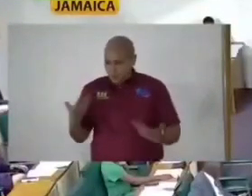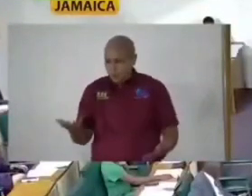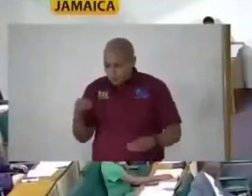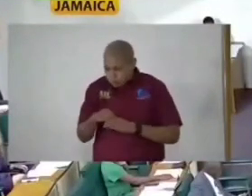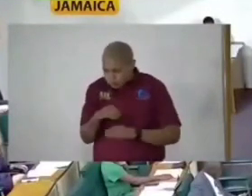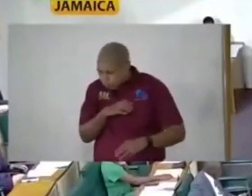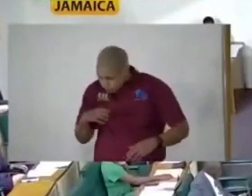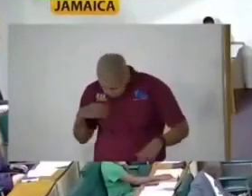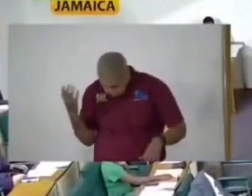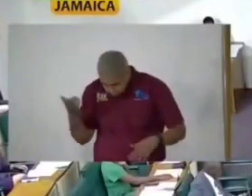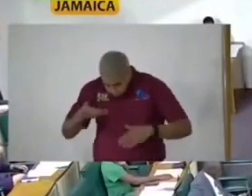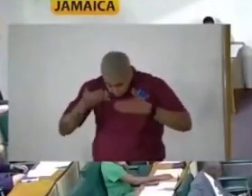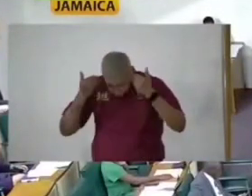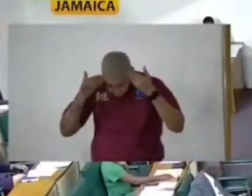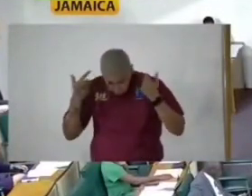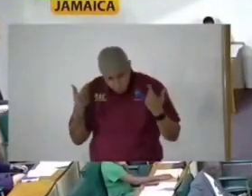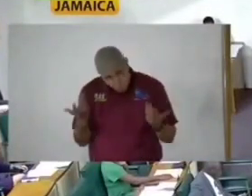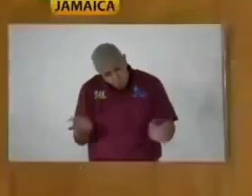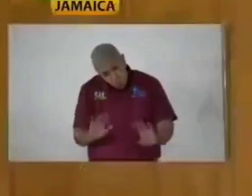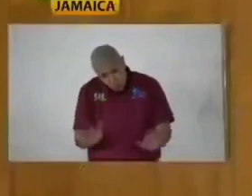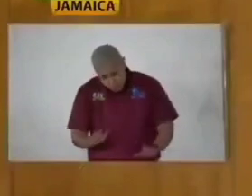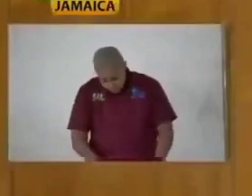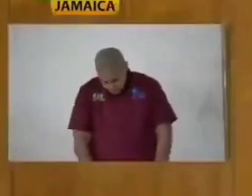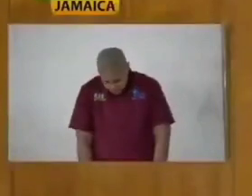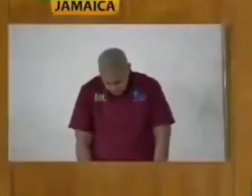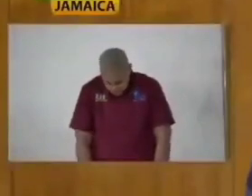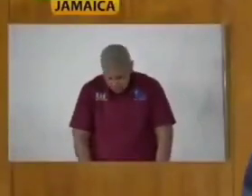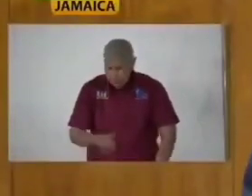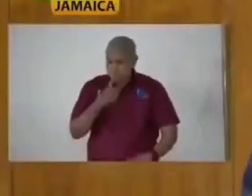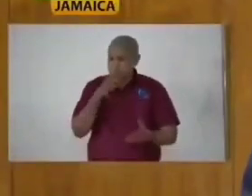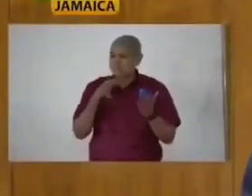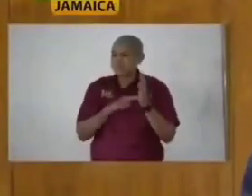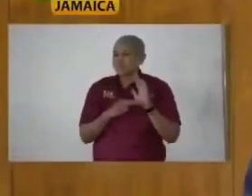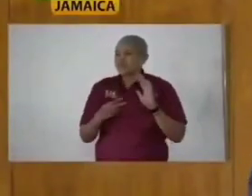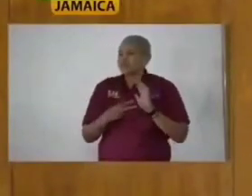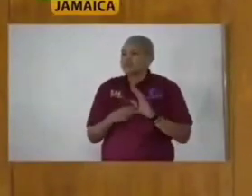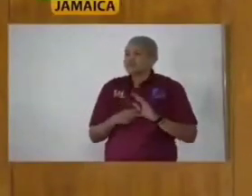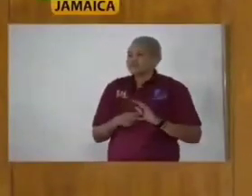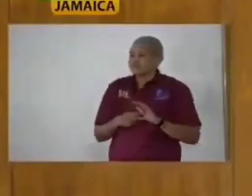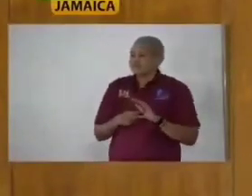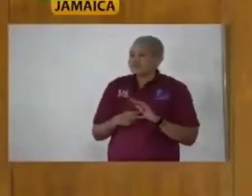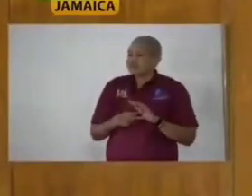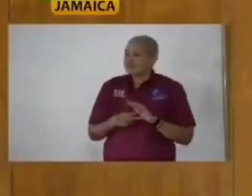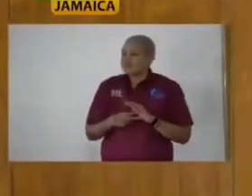So it is not a question that I am refusing to